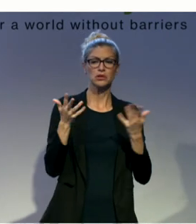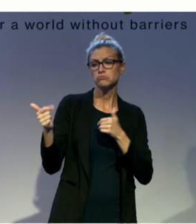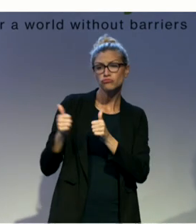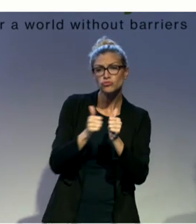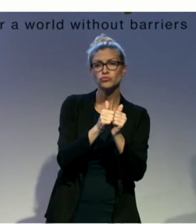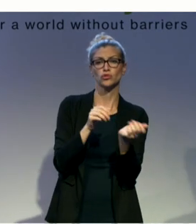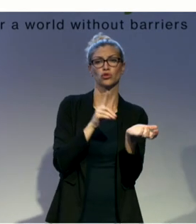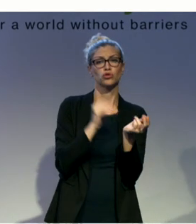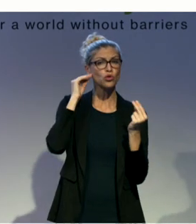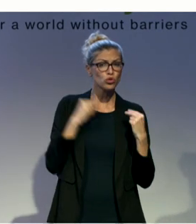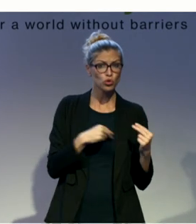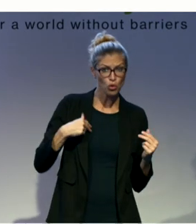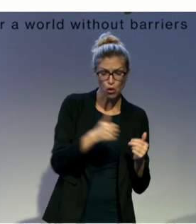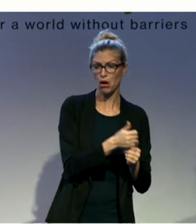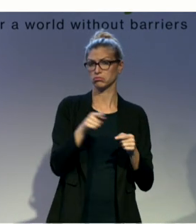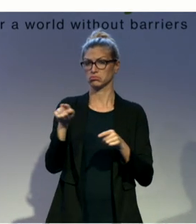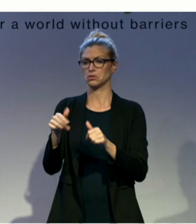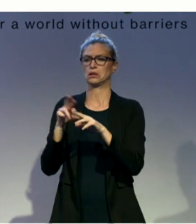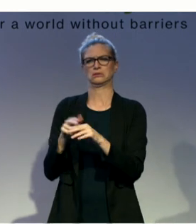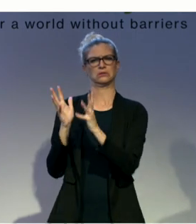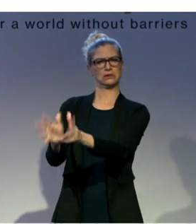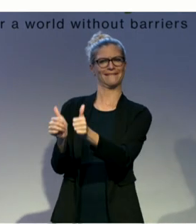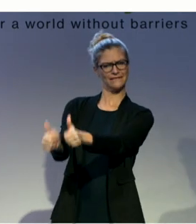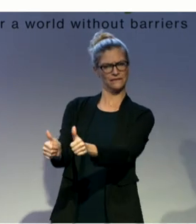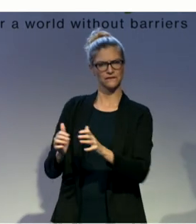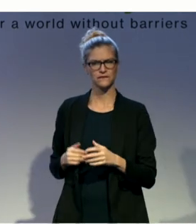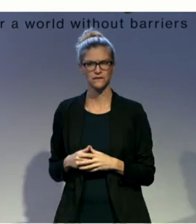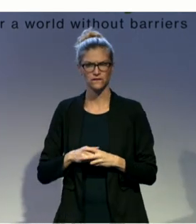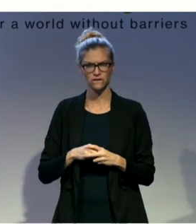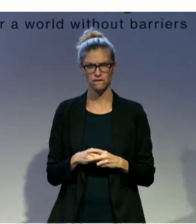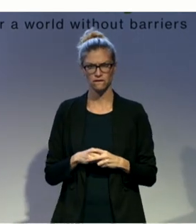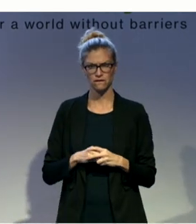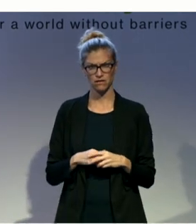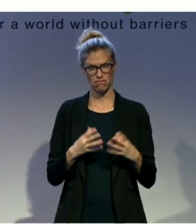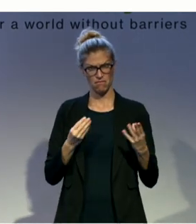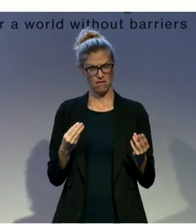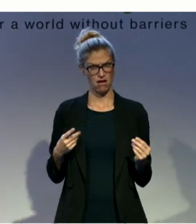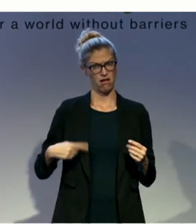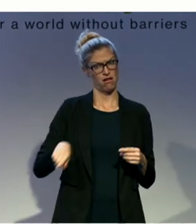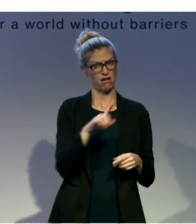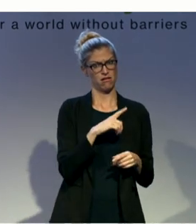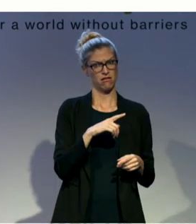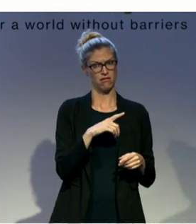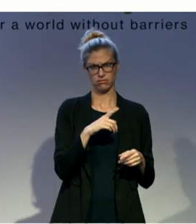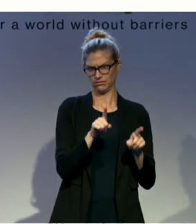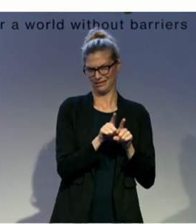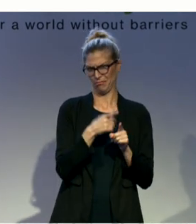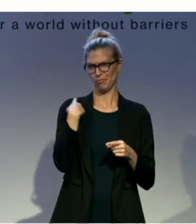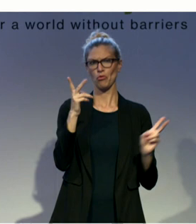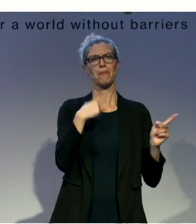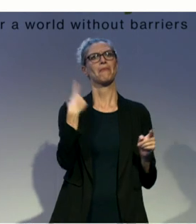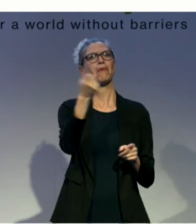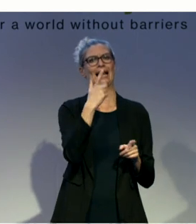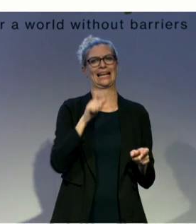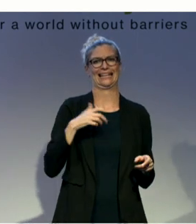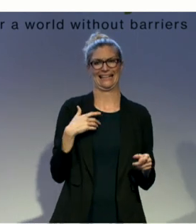we are being honest, we all need sometimes. Life in a small home community